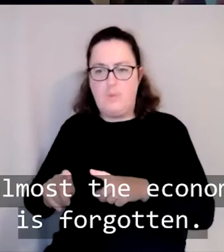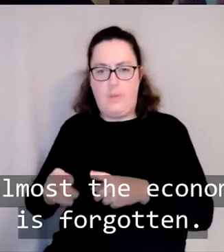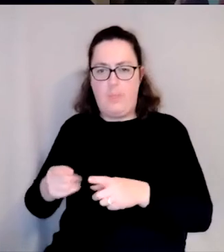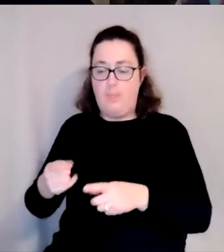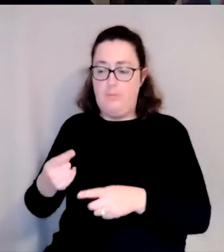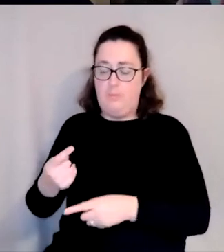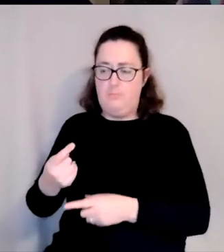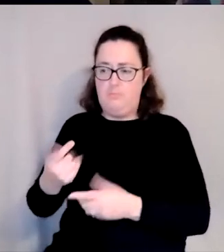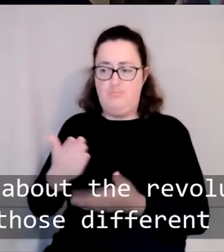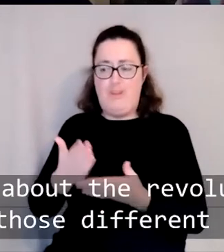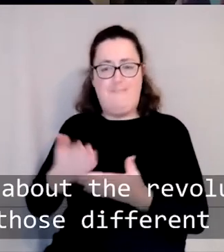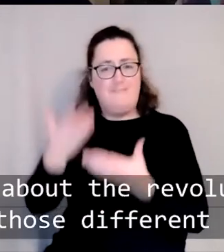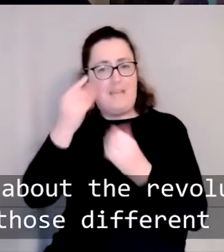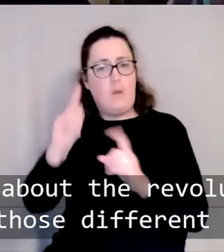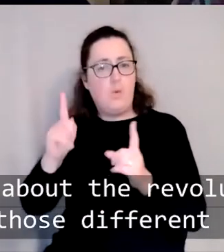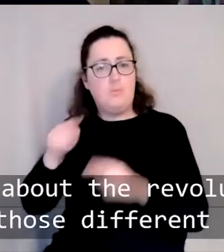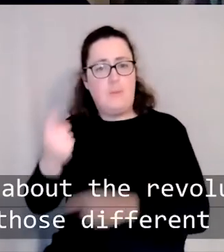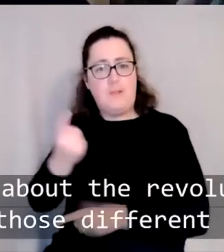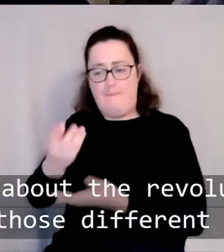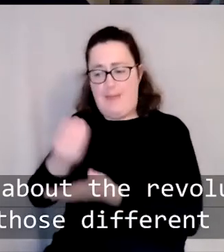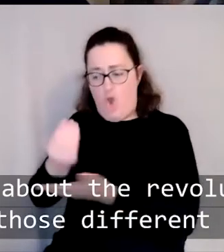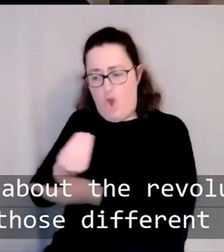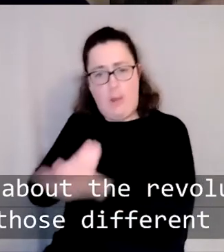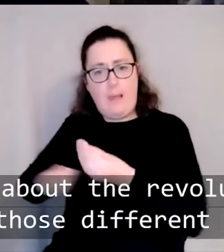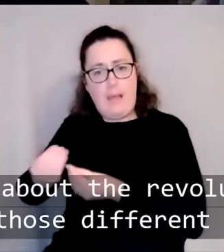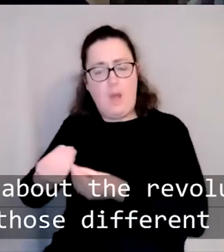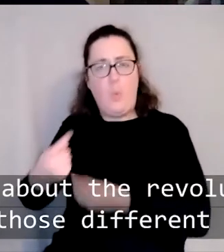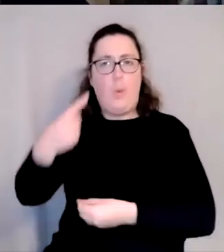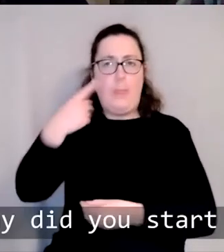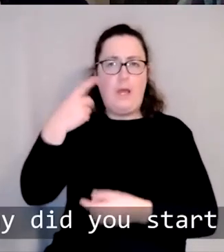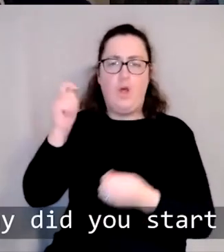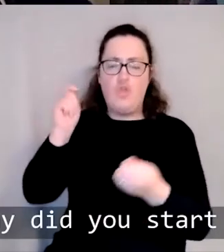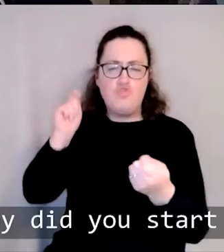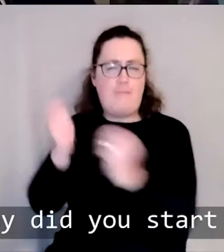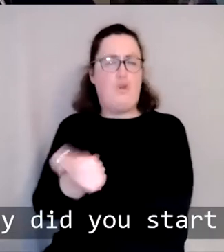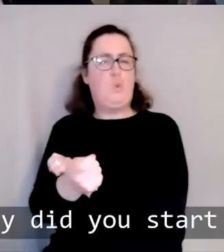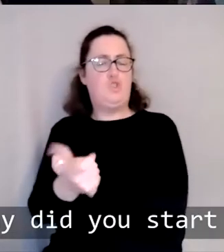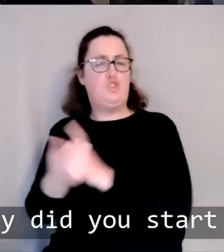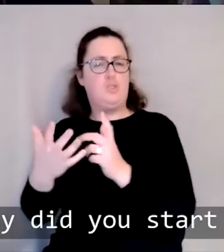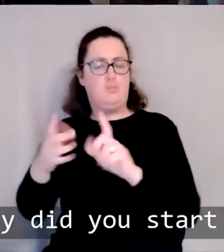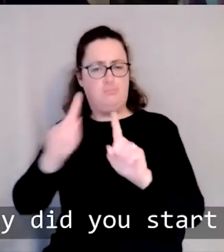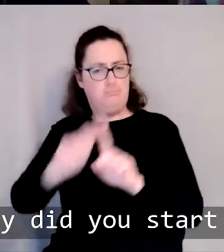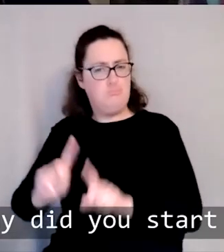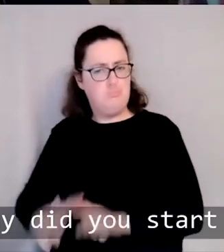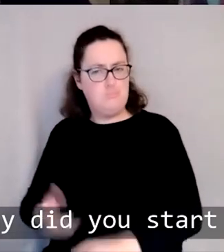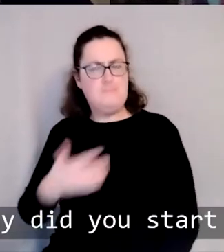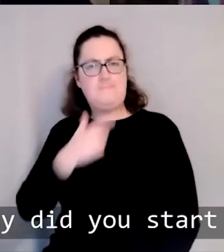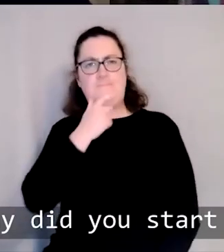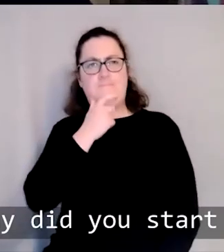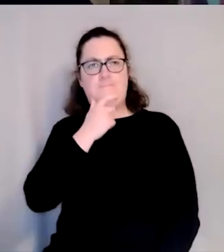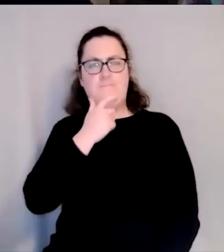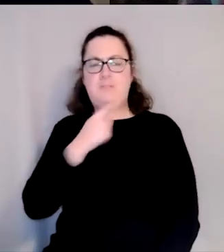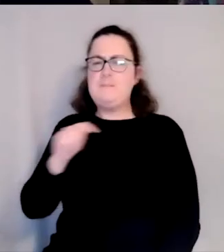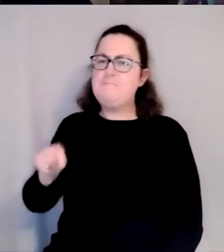forgotten. We think about the revolutionary, all of those different pieces. So tell me why did you start with